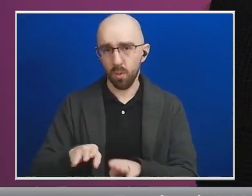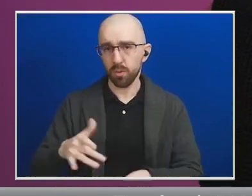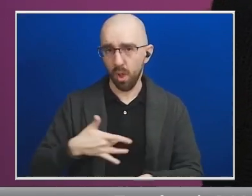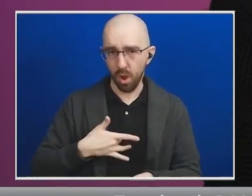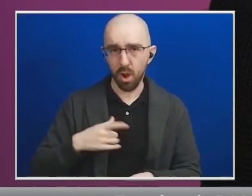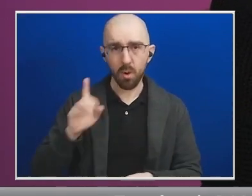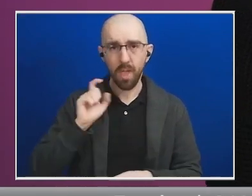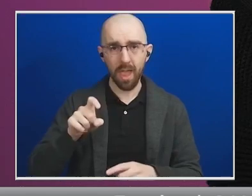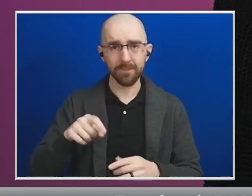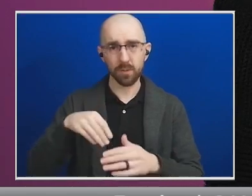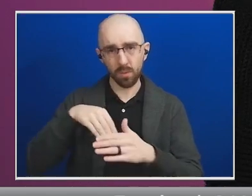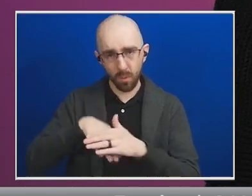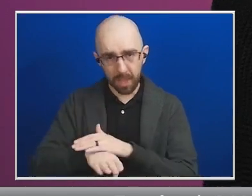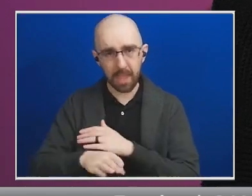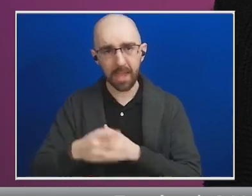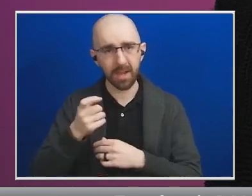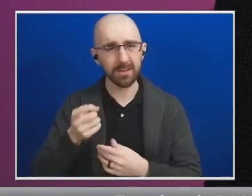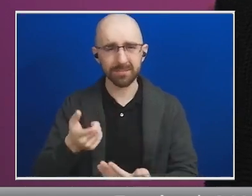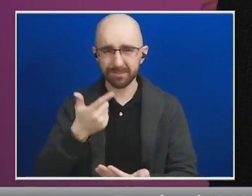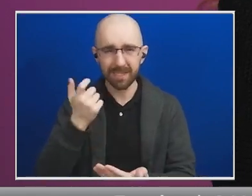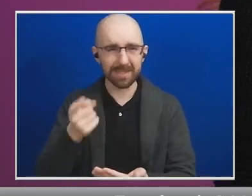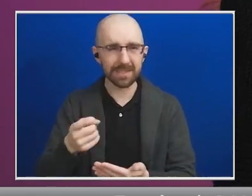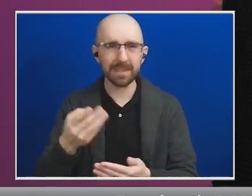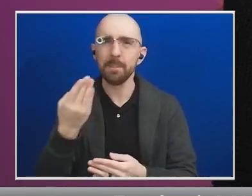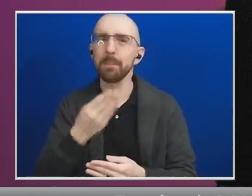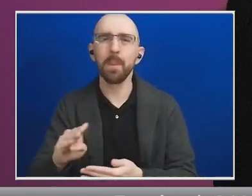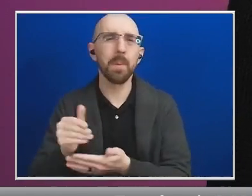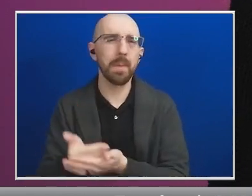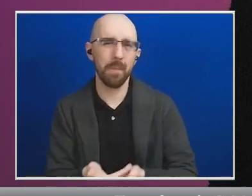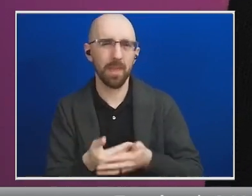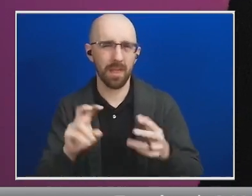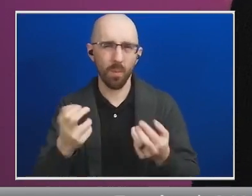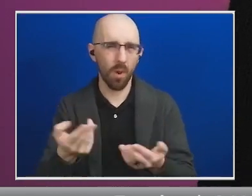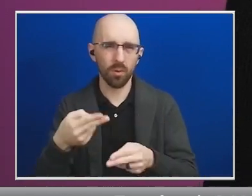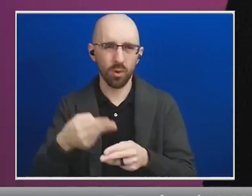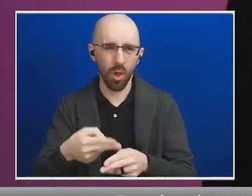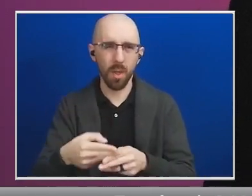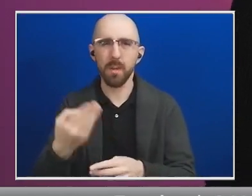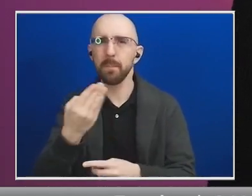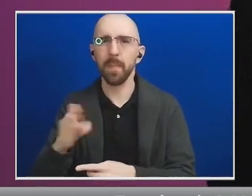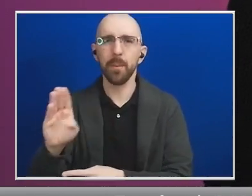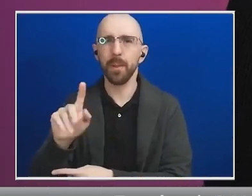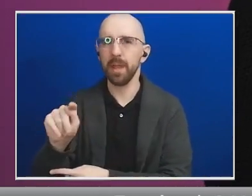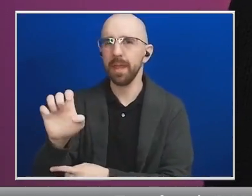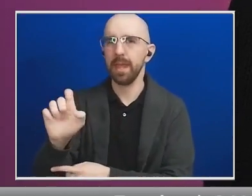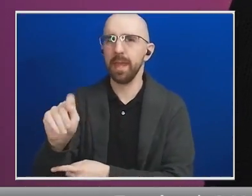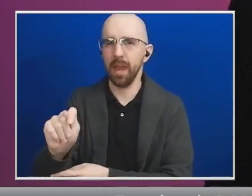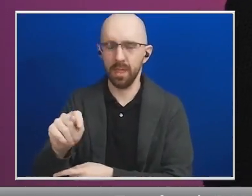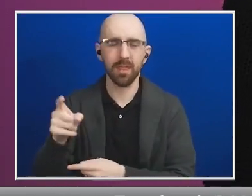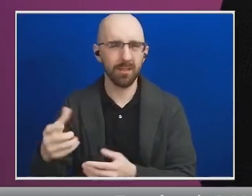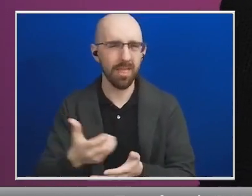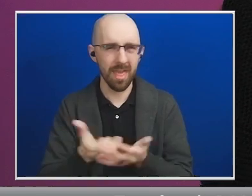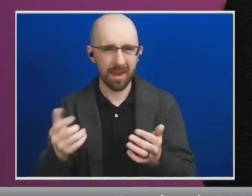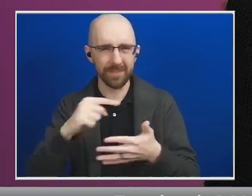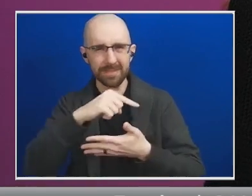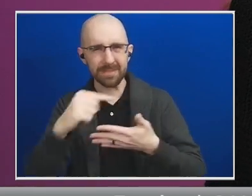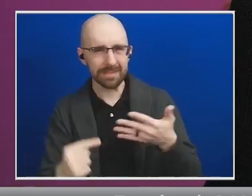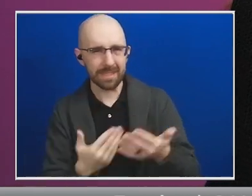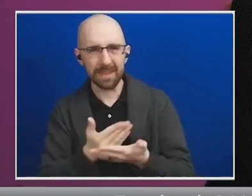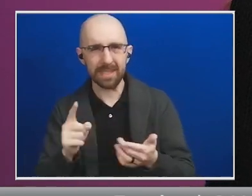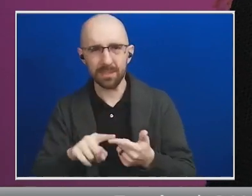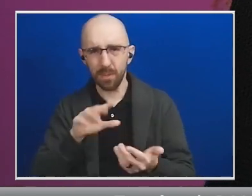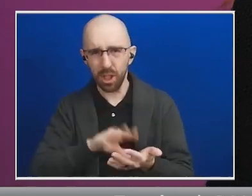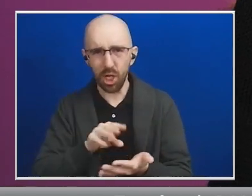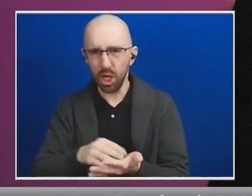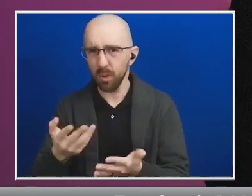because his blood, you know, he was a blue baby is what they called him, a blue tet. Oh, wow. So just lots of things that you have to learn, and it is very scary and